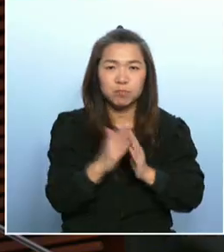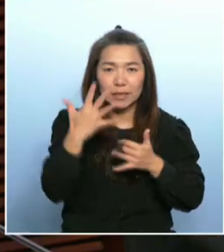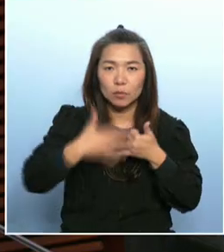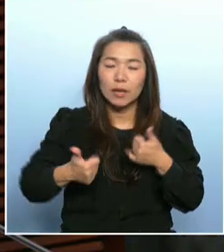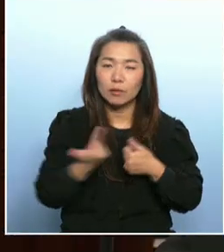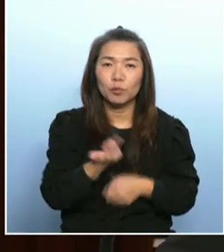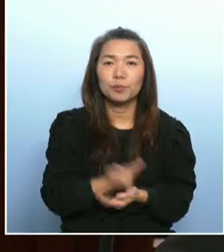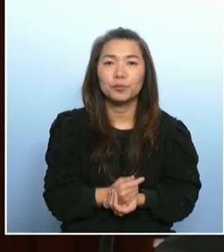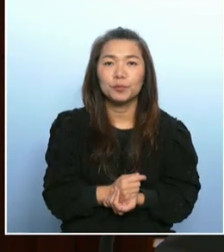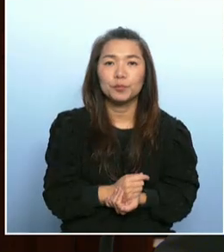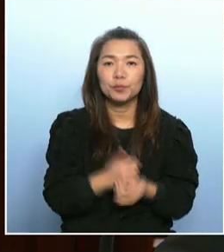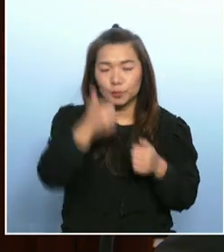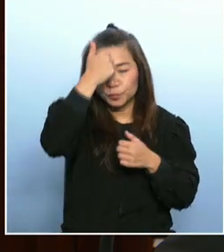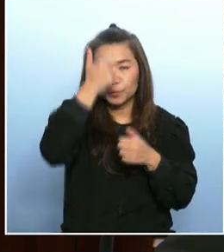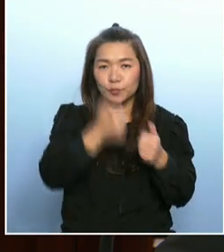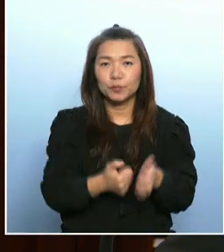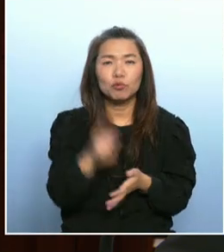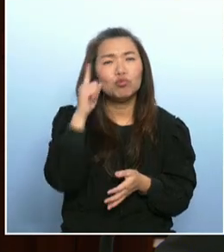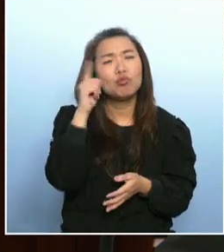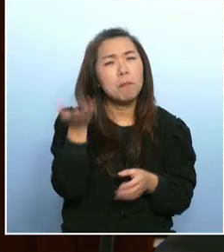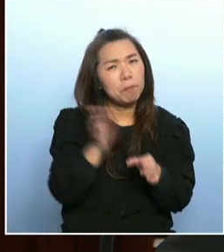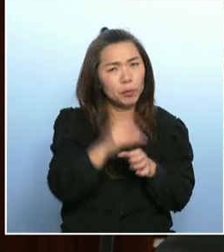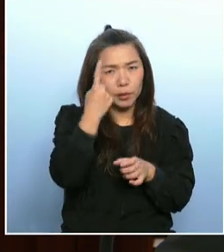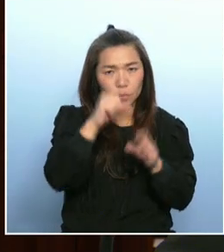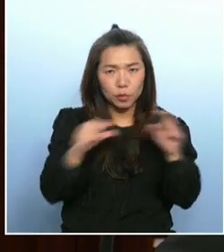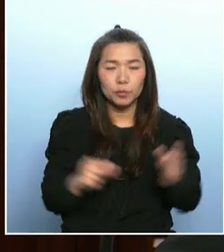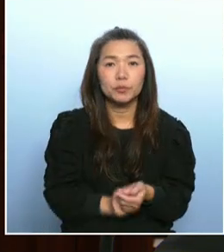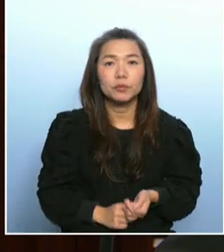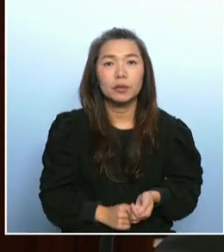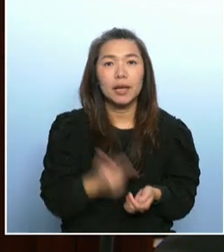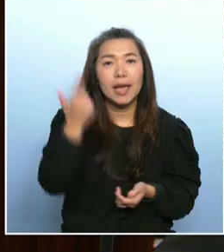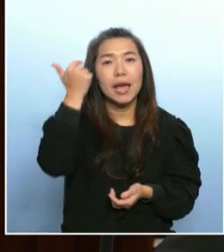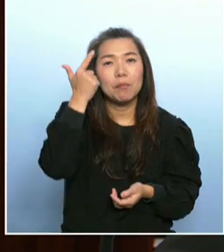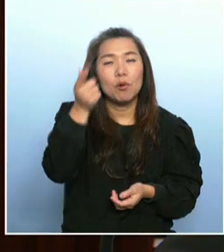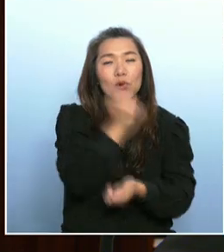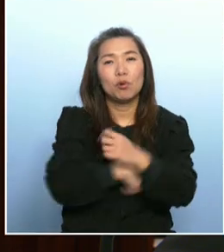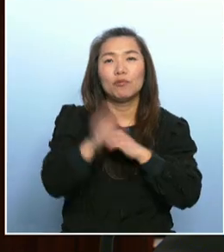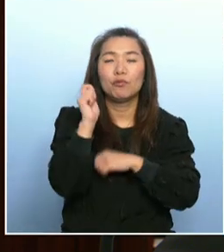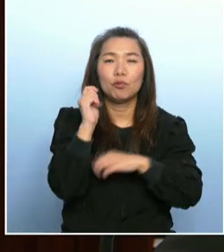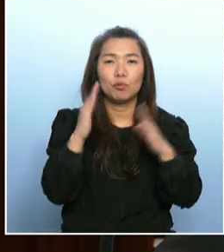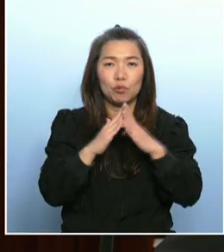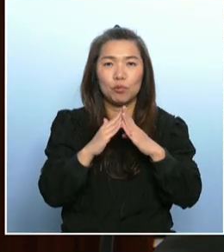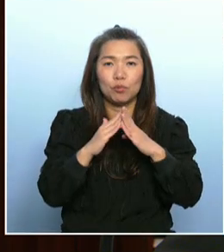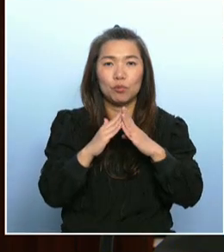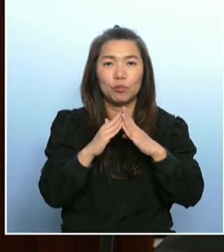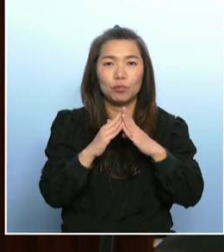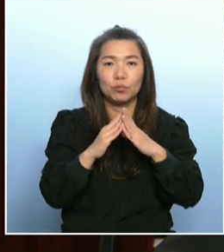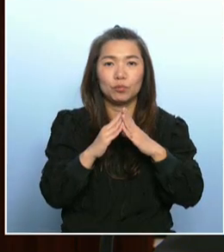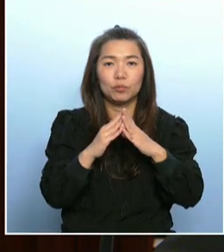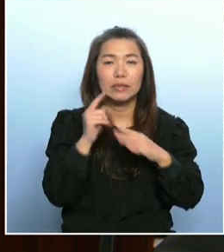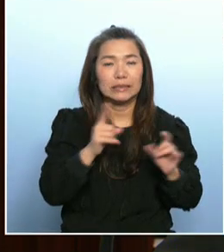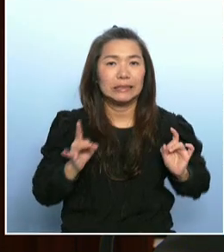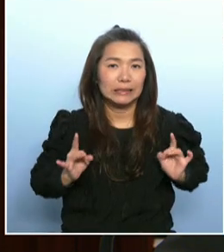care homes to work with family members more often. Madam Chair, I have one more point to add. I hope that the